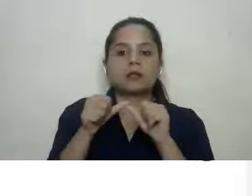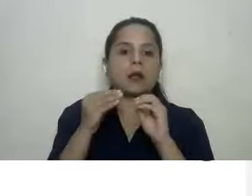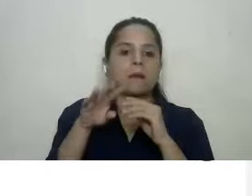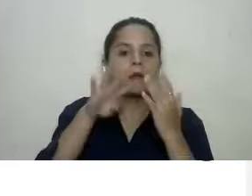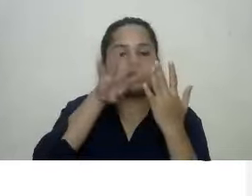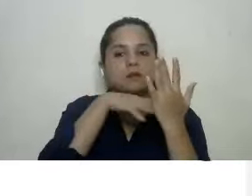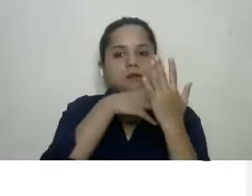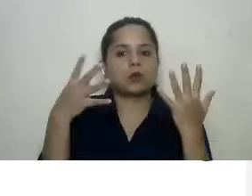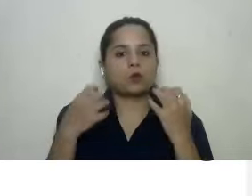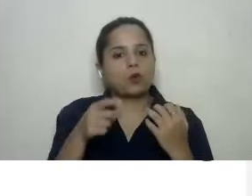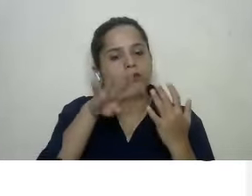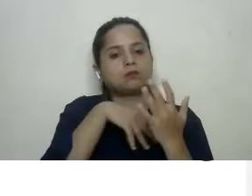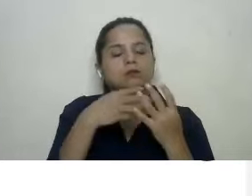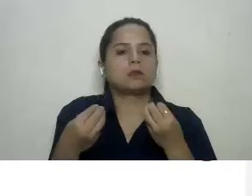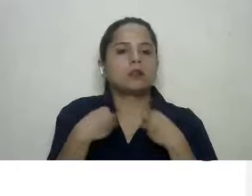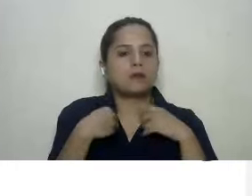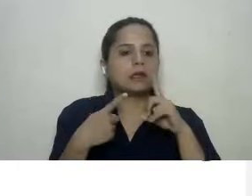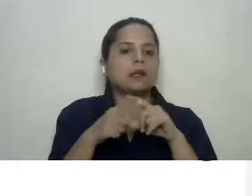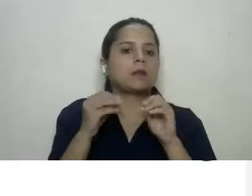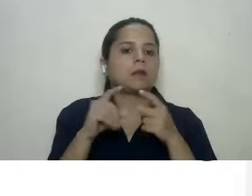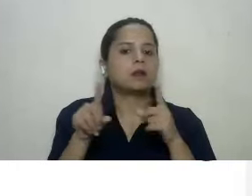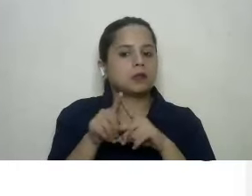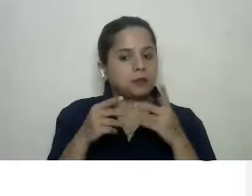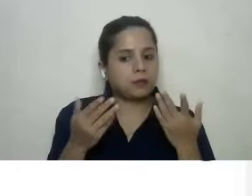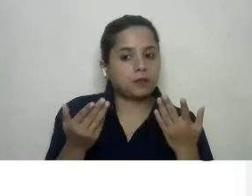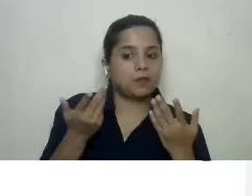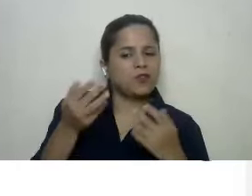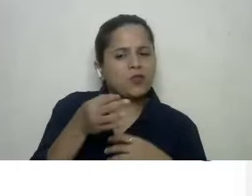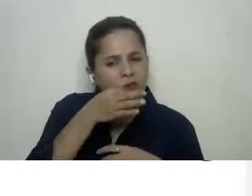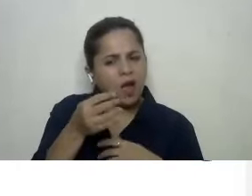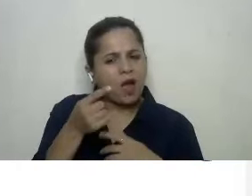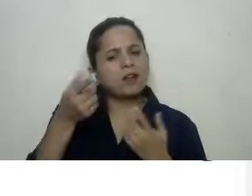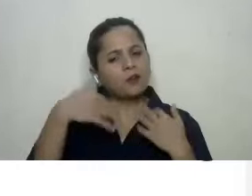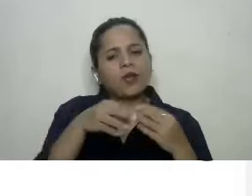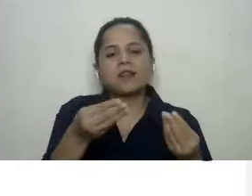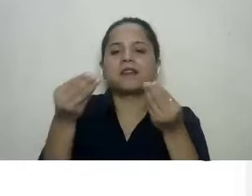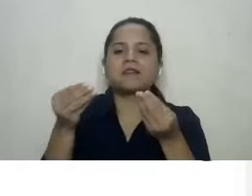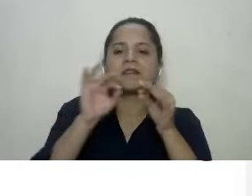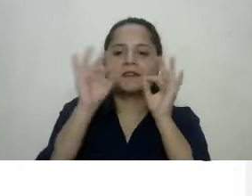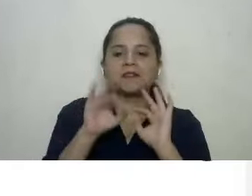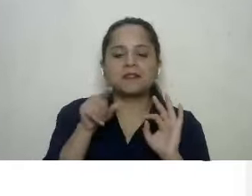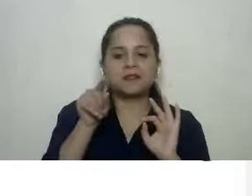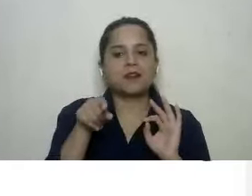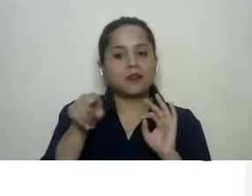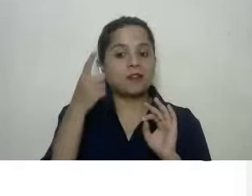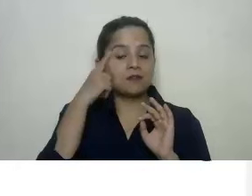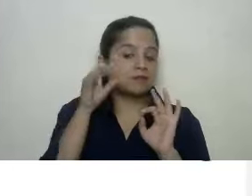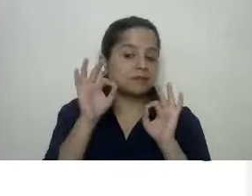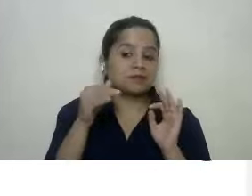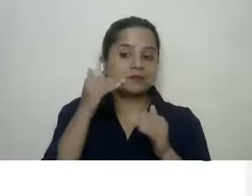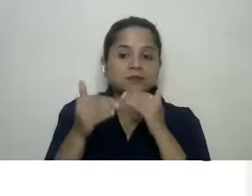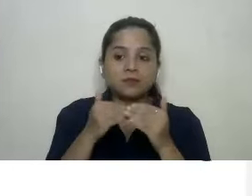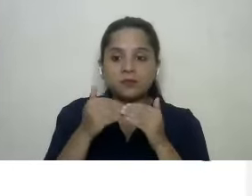in a table form. So ask and you shall be given, and that's prompt engineering for you. No